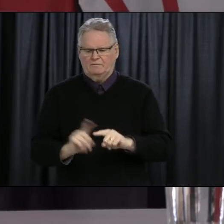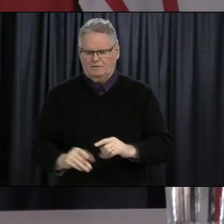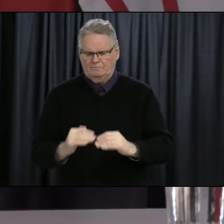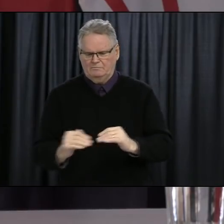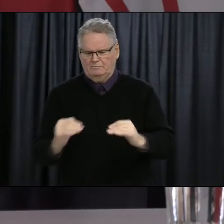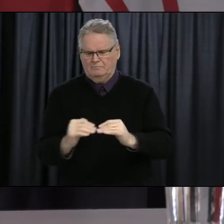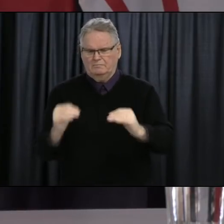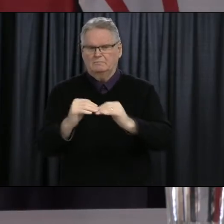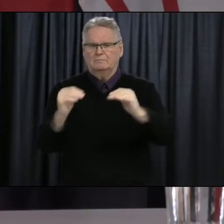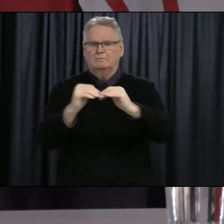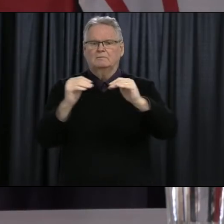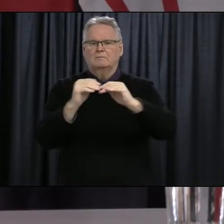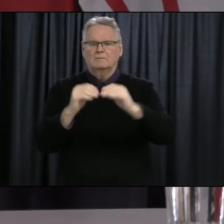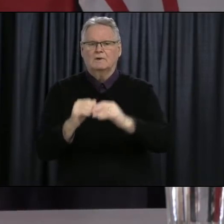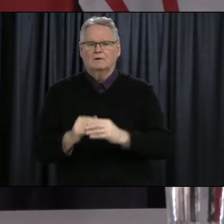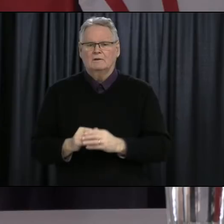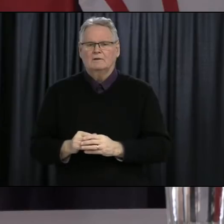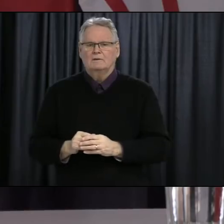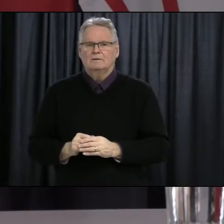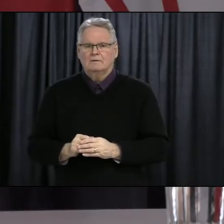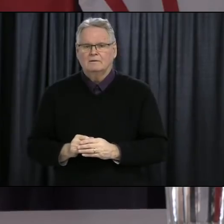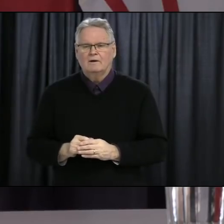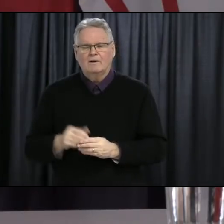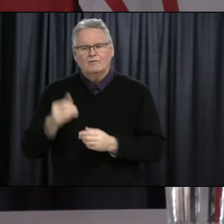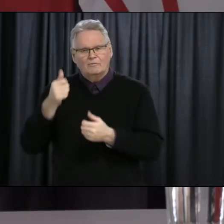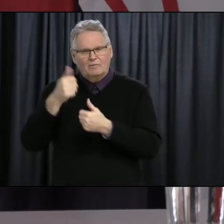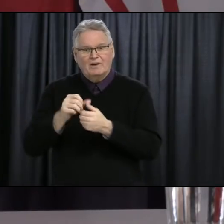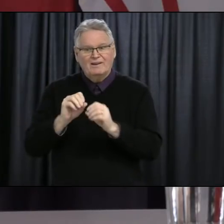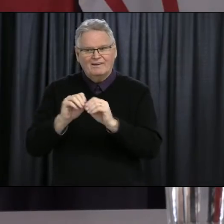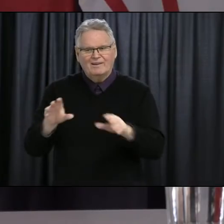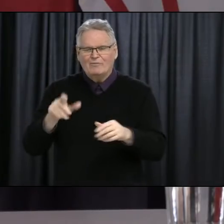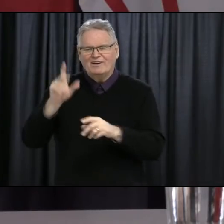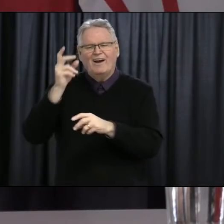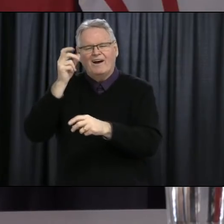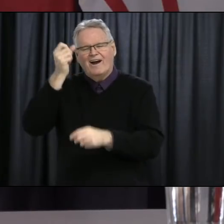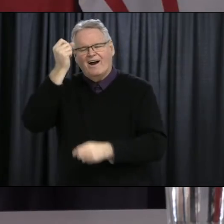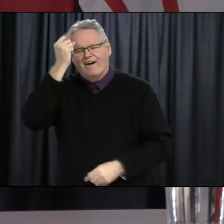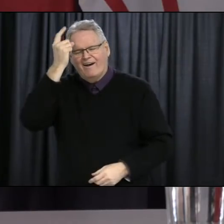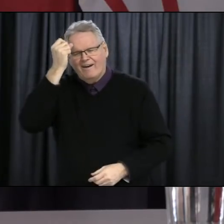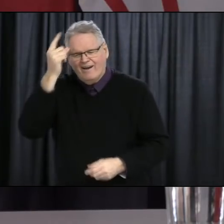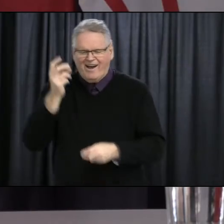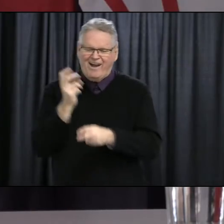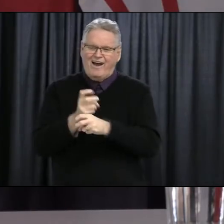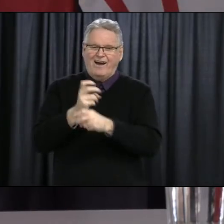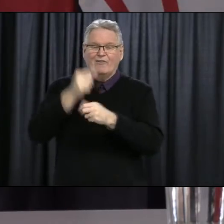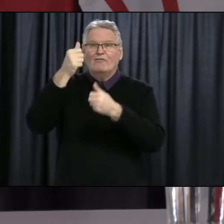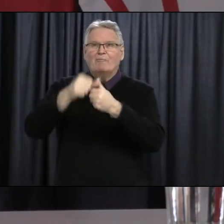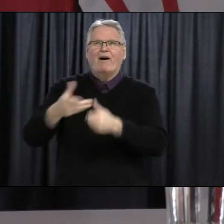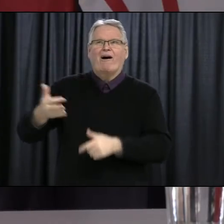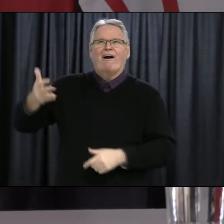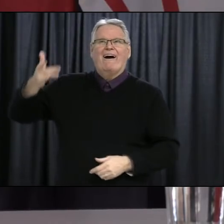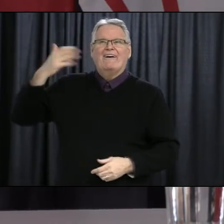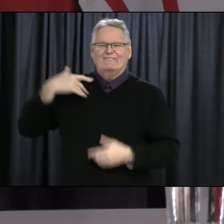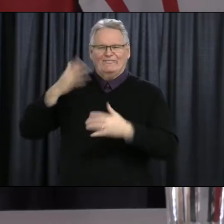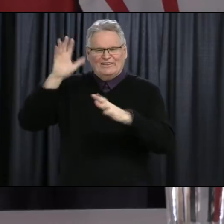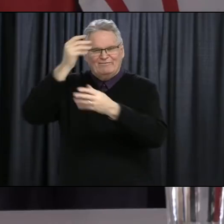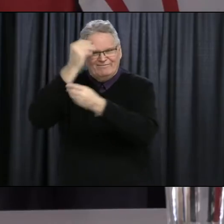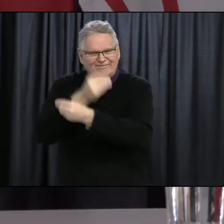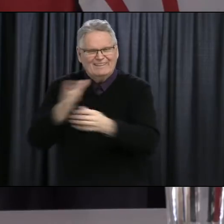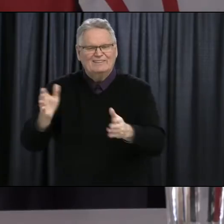ago now, but in September there was options available for parents who didn't feel safe, or for children with